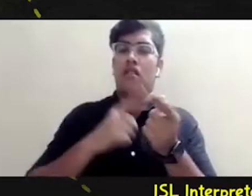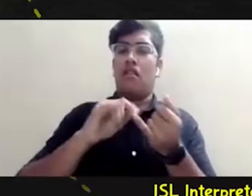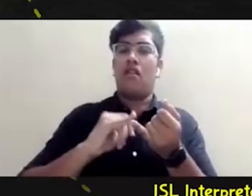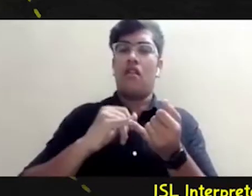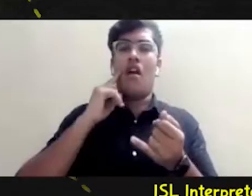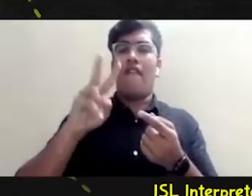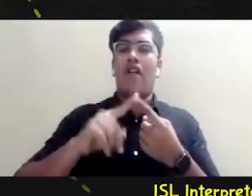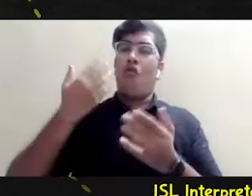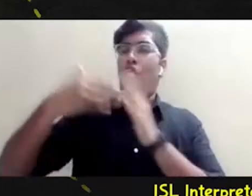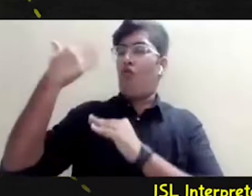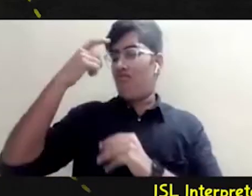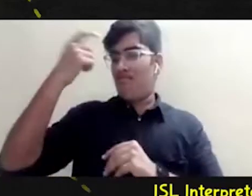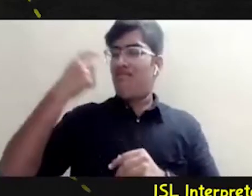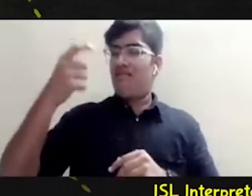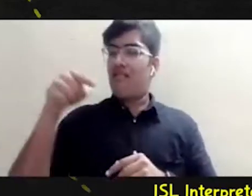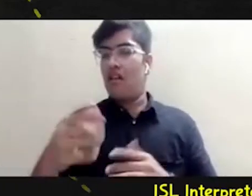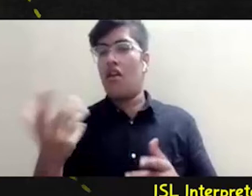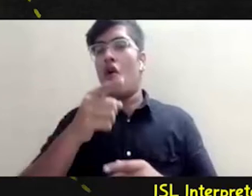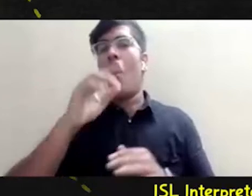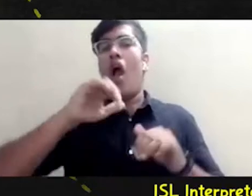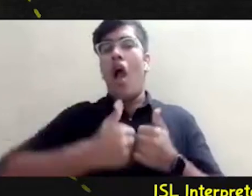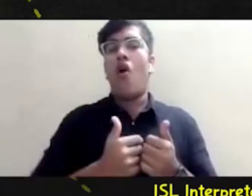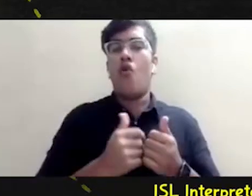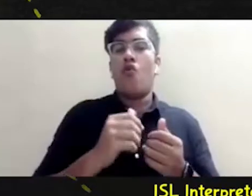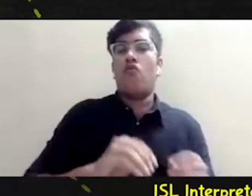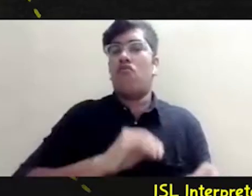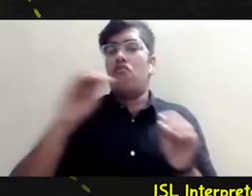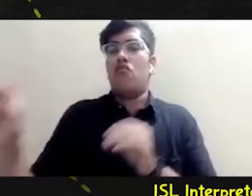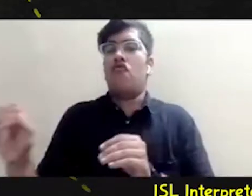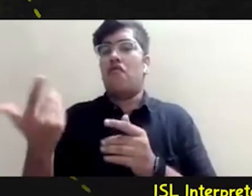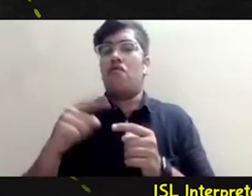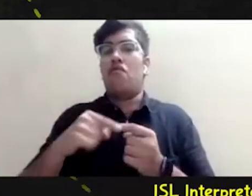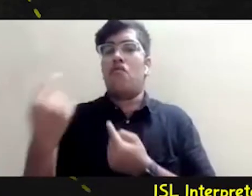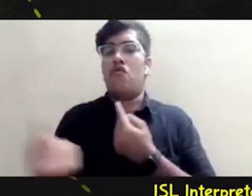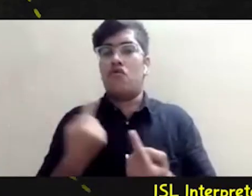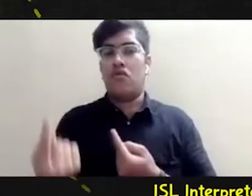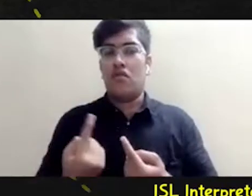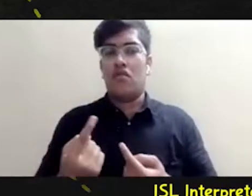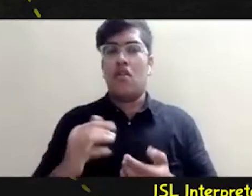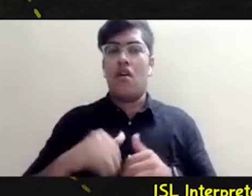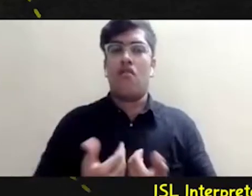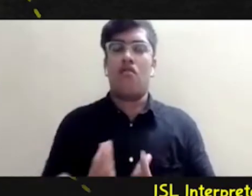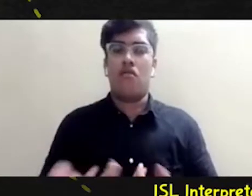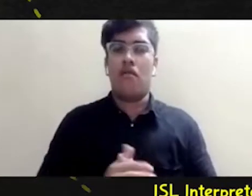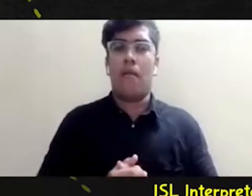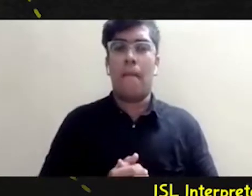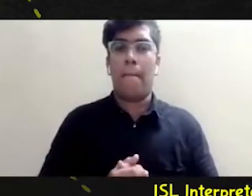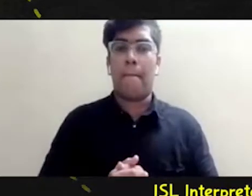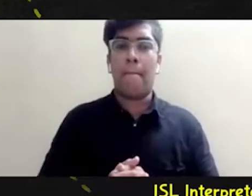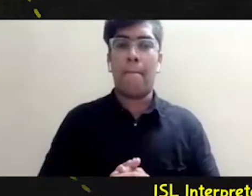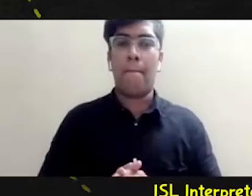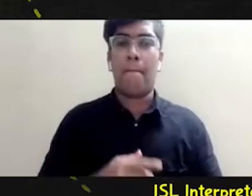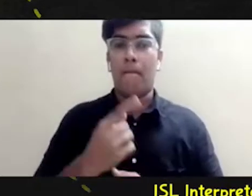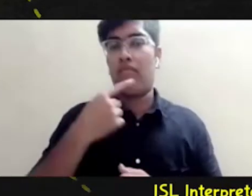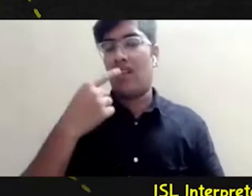from vote bank to rights? I think it would be very, very presumptuous of me and very boastful of me